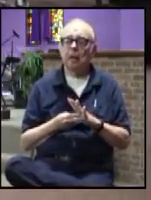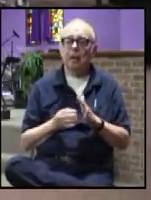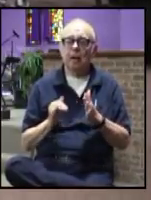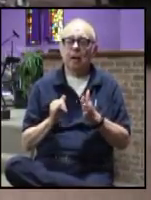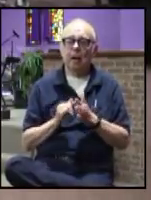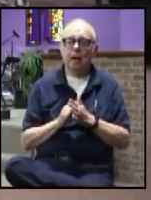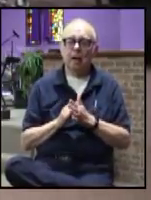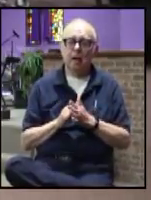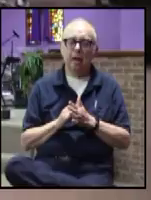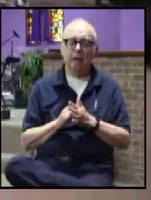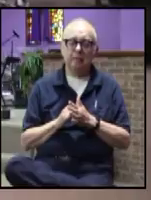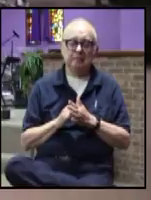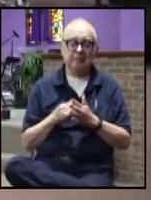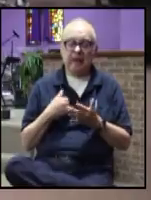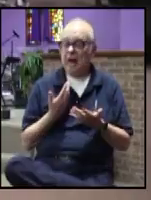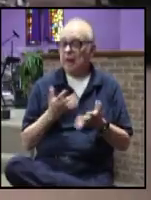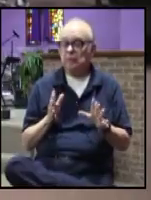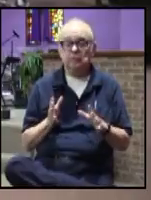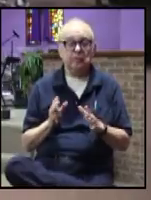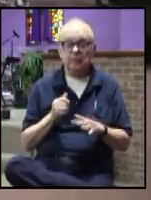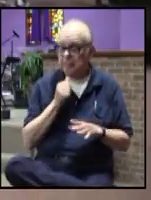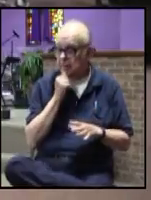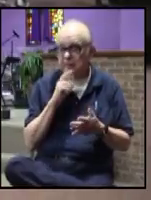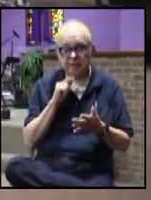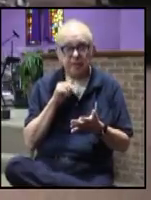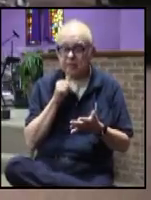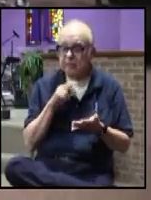that, well, then I don't want patience.